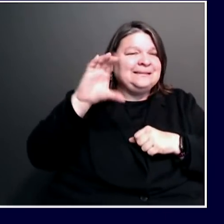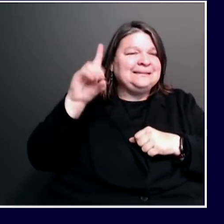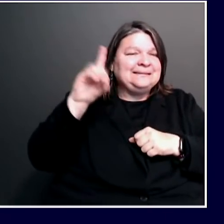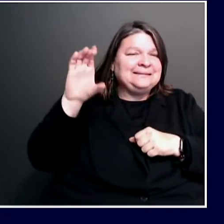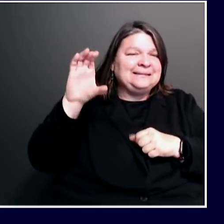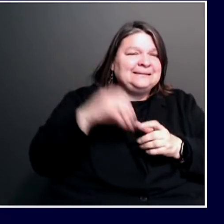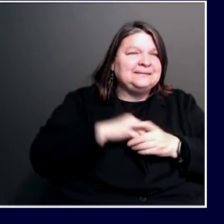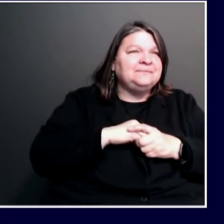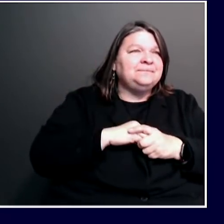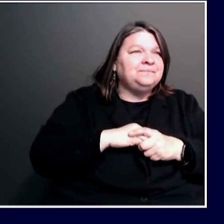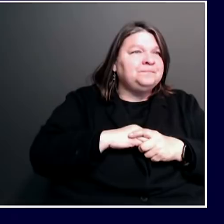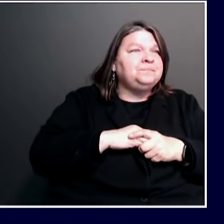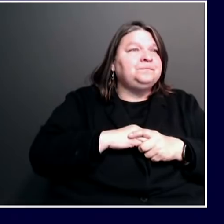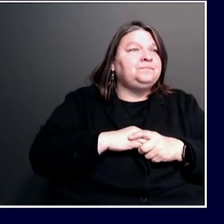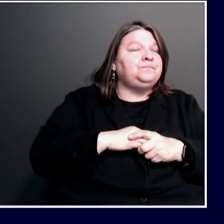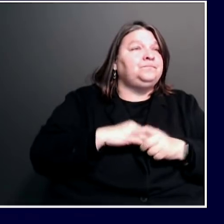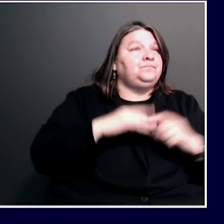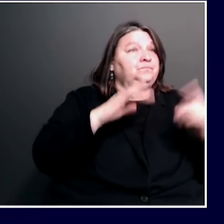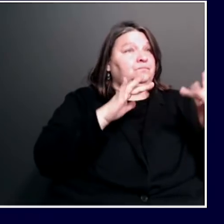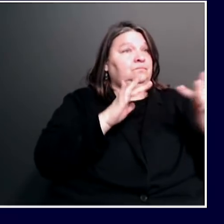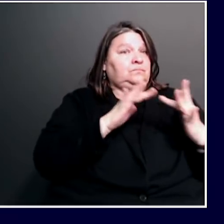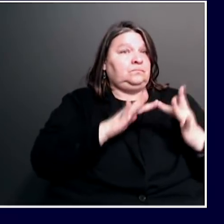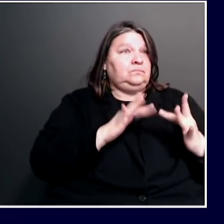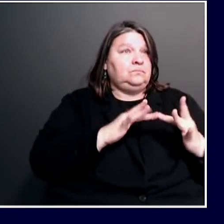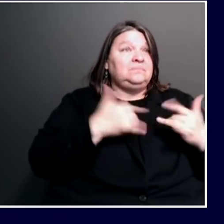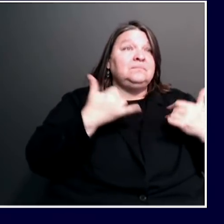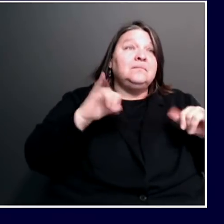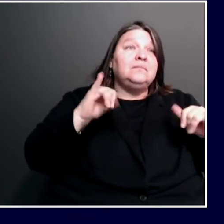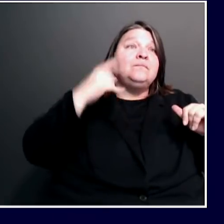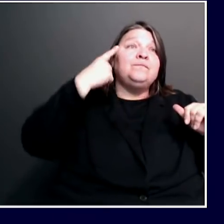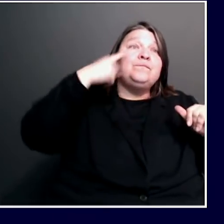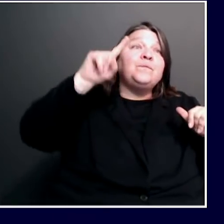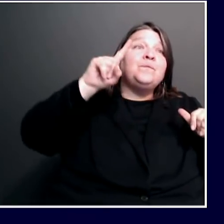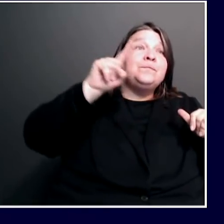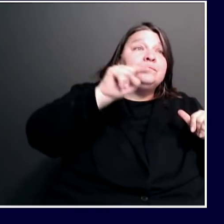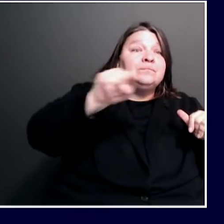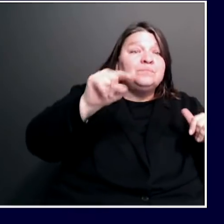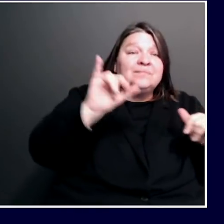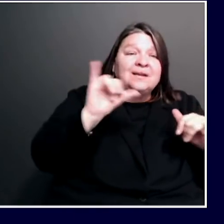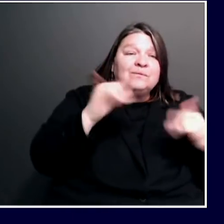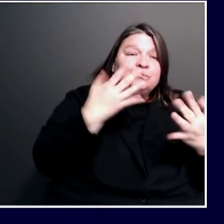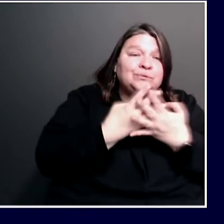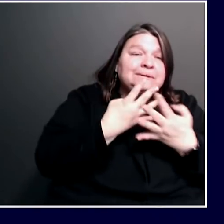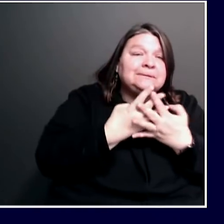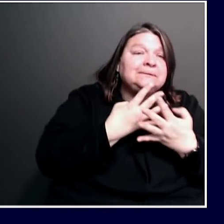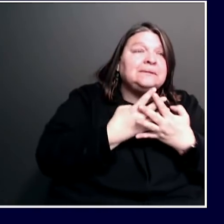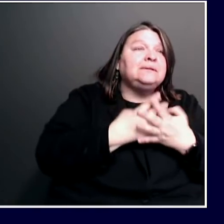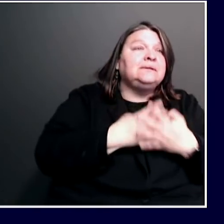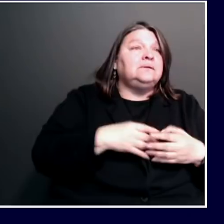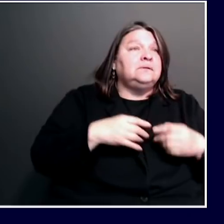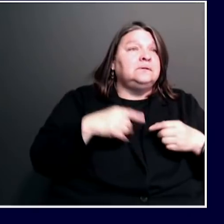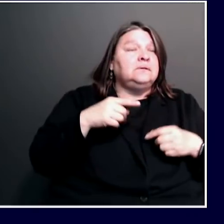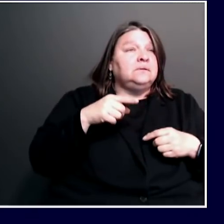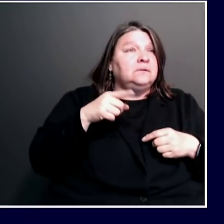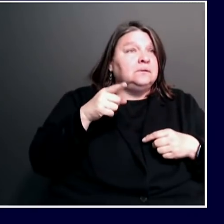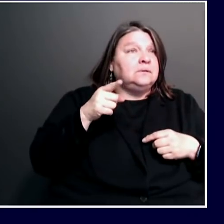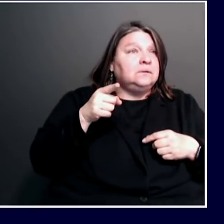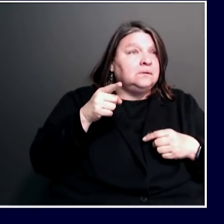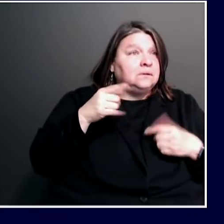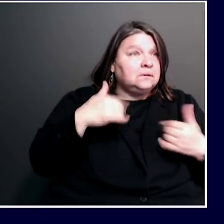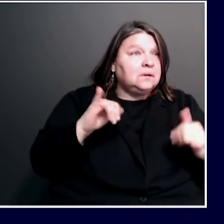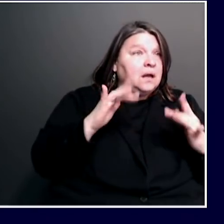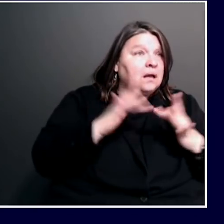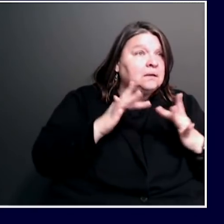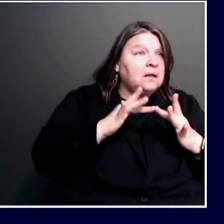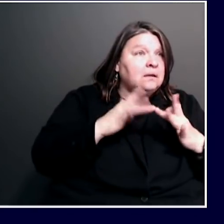contact tracing will still happen in prisons and things like that. So will those contact tracers work in those areas? No. Contact tracing